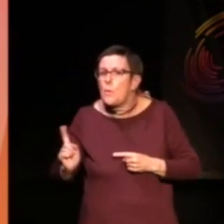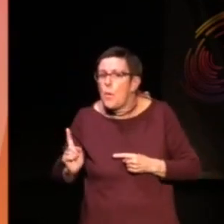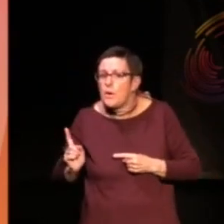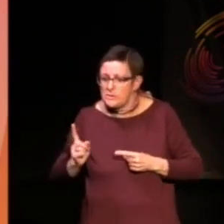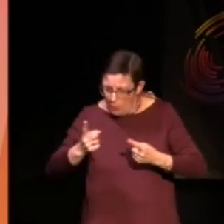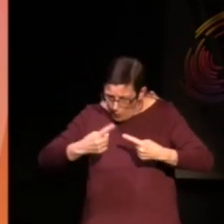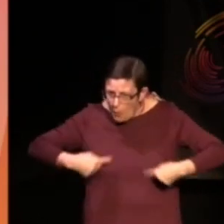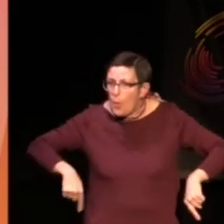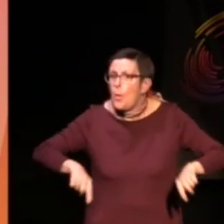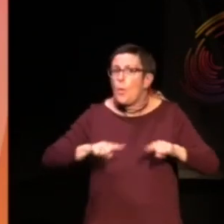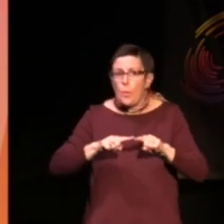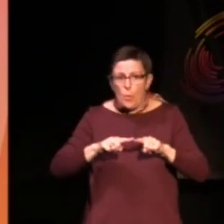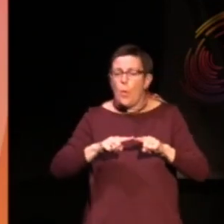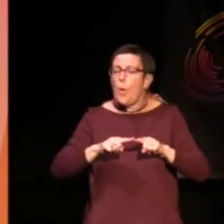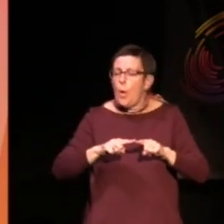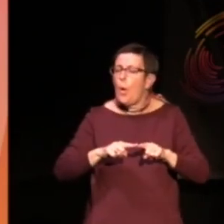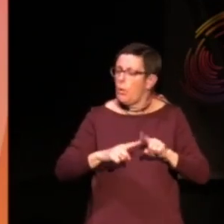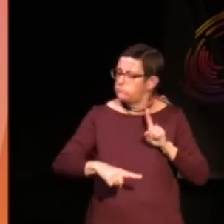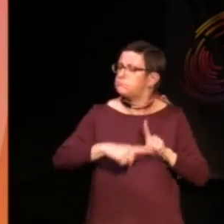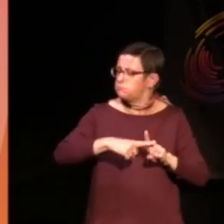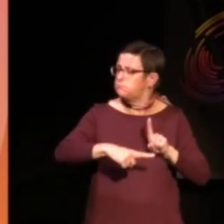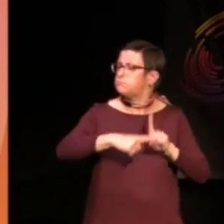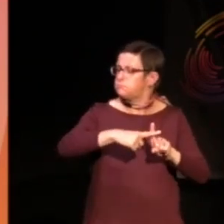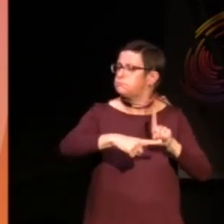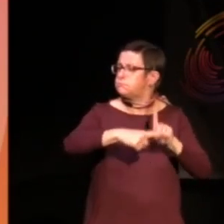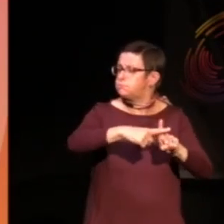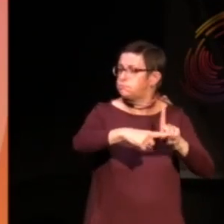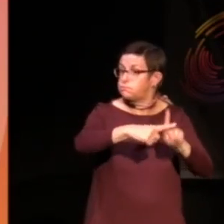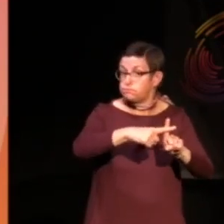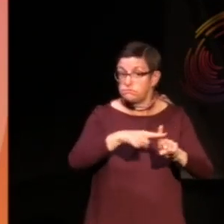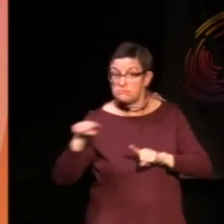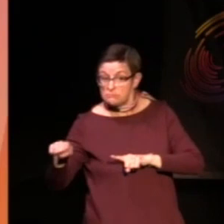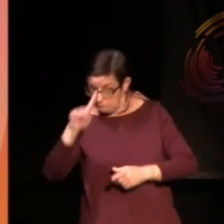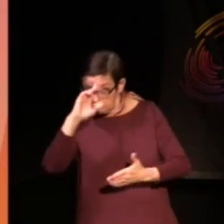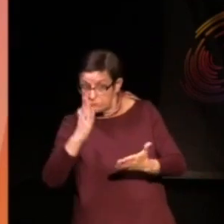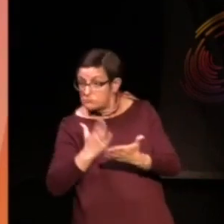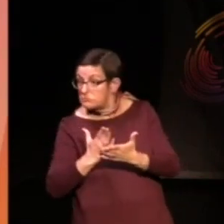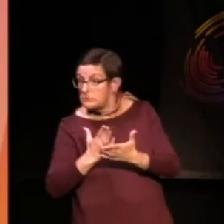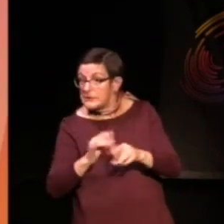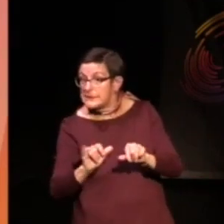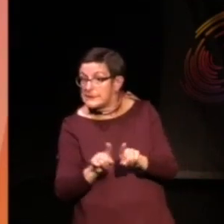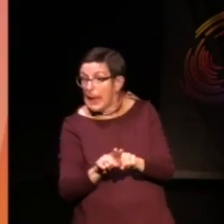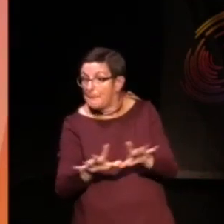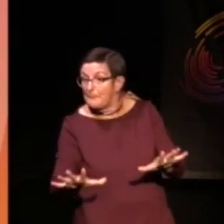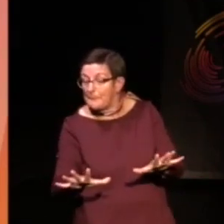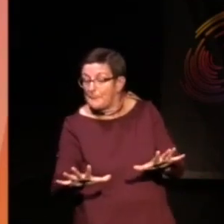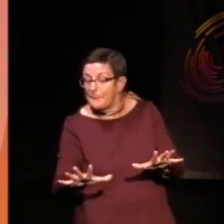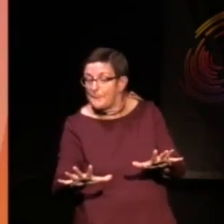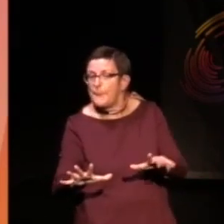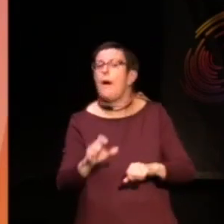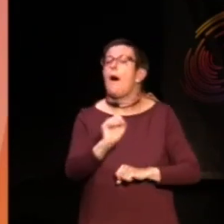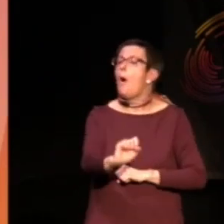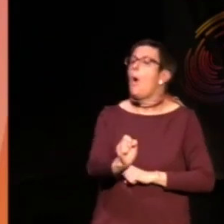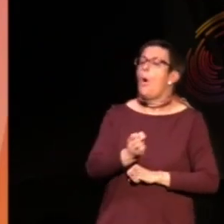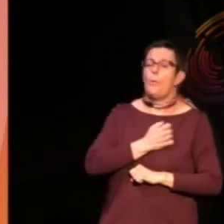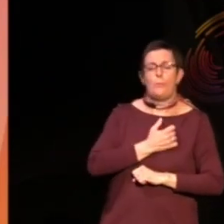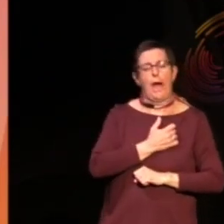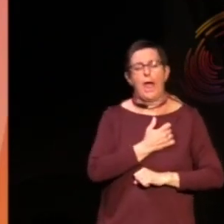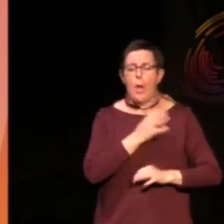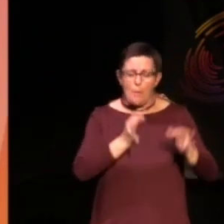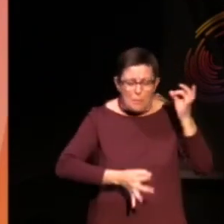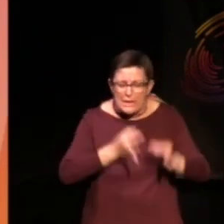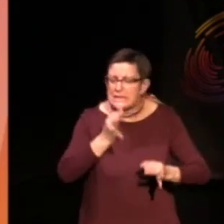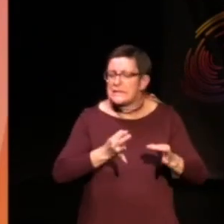optimism characteristic of the era, an optimism which was shared at the time by liberal politicians,